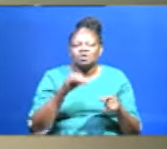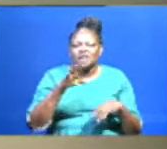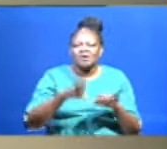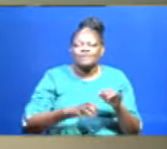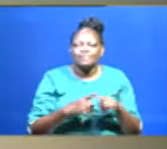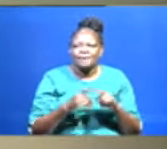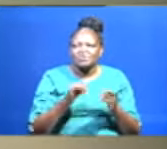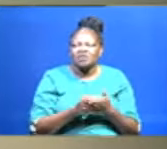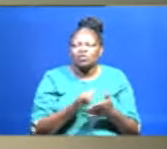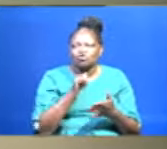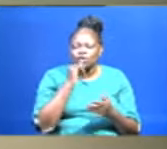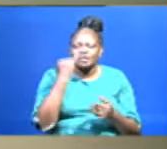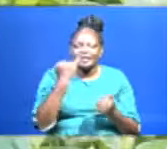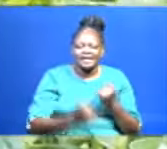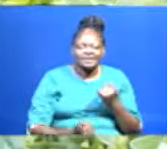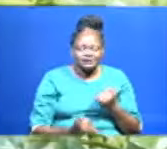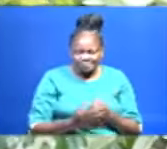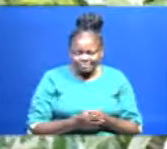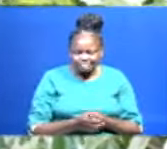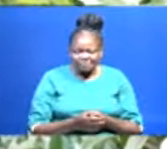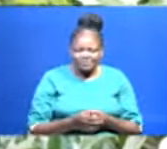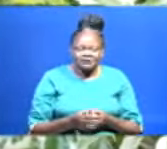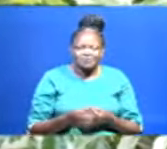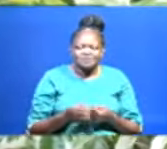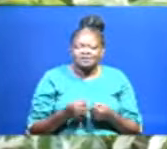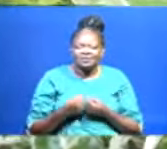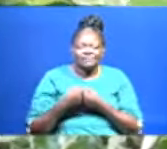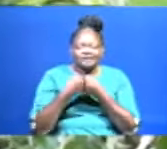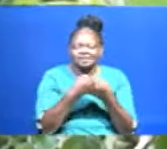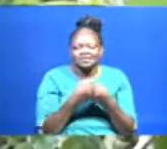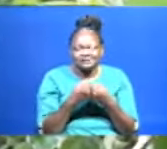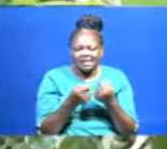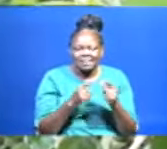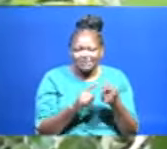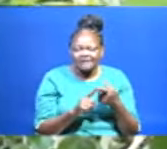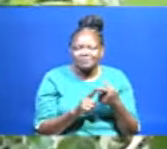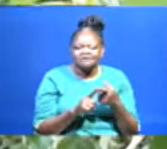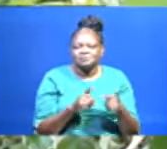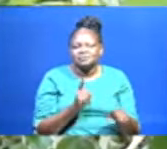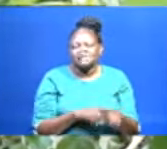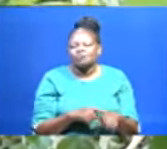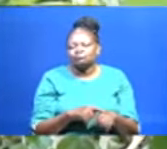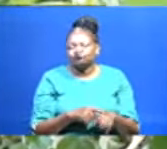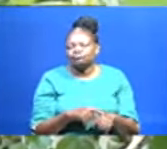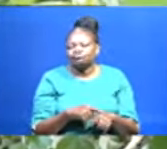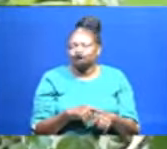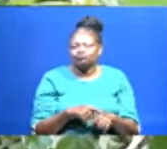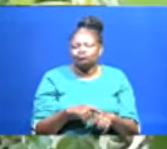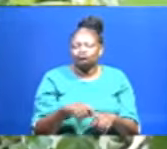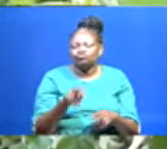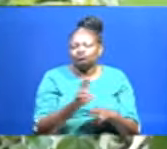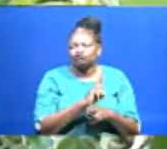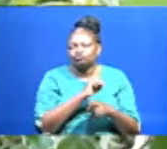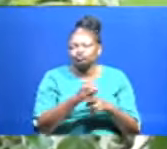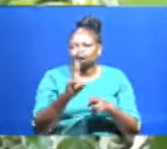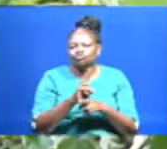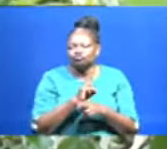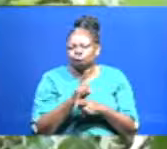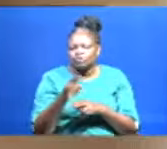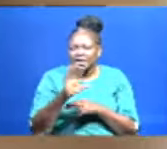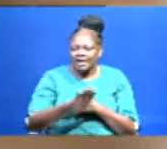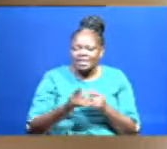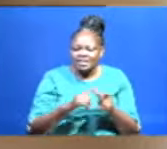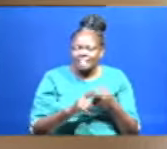not the end of his encounters. During our patrol, we located this